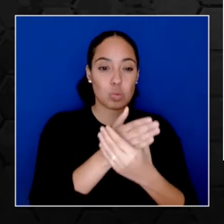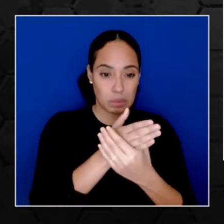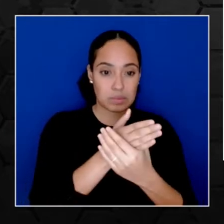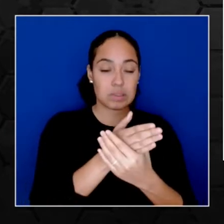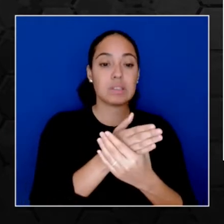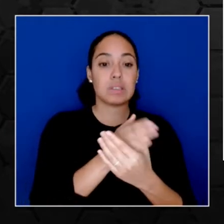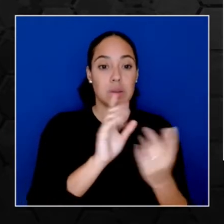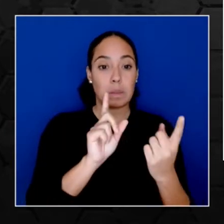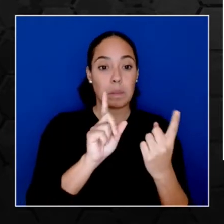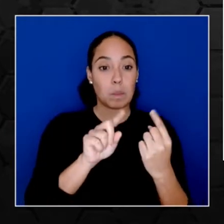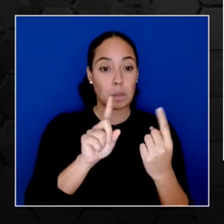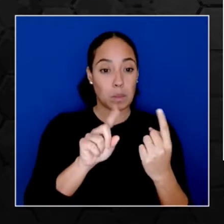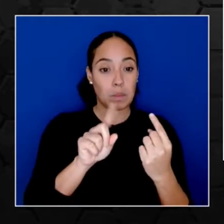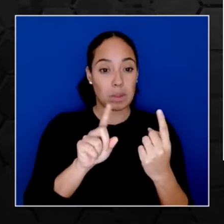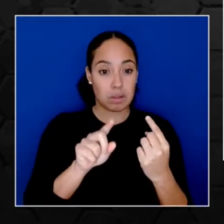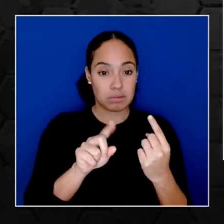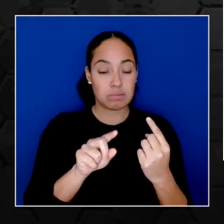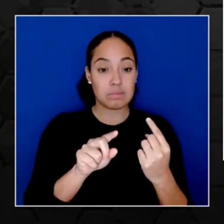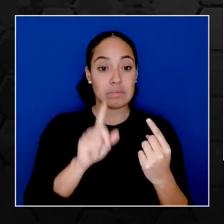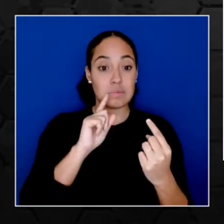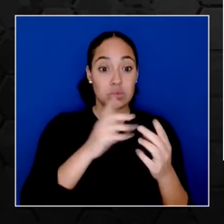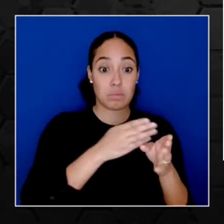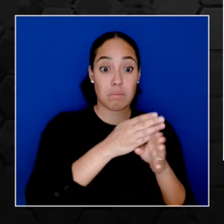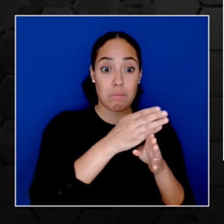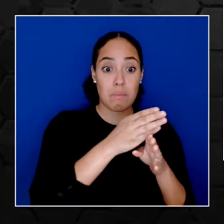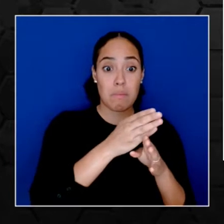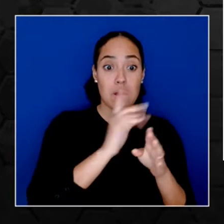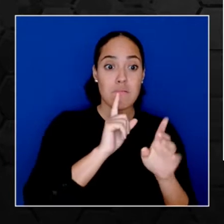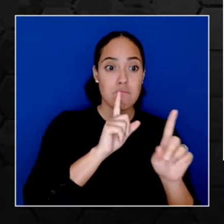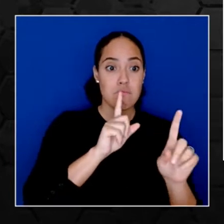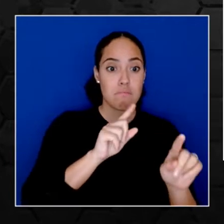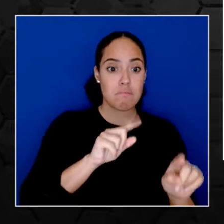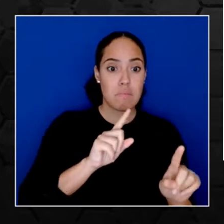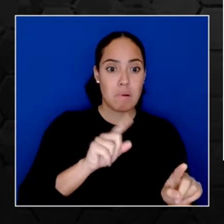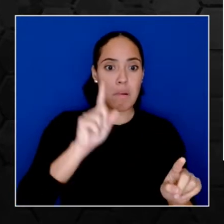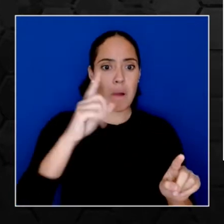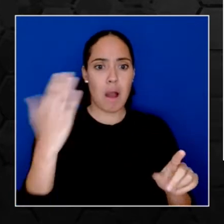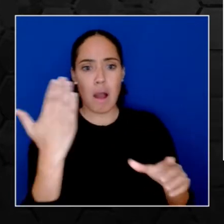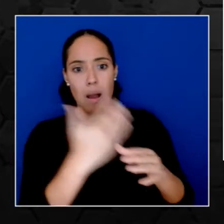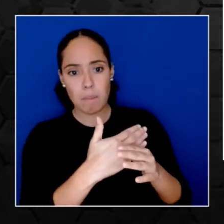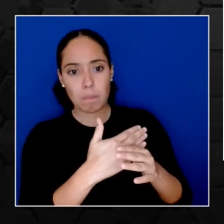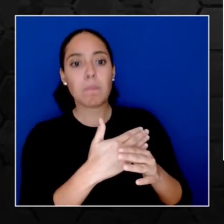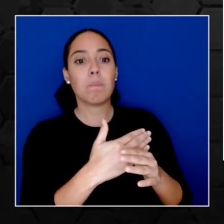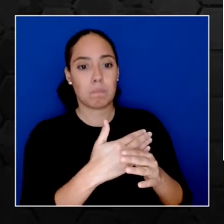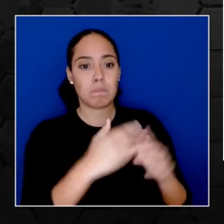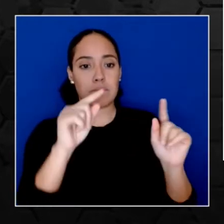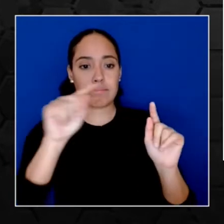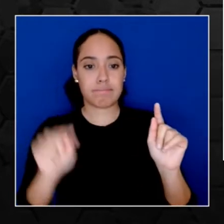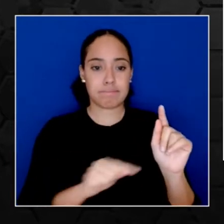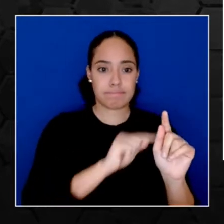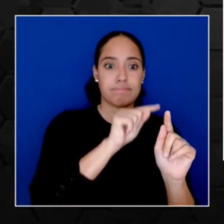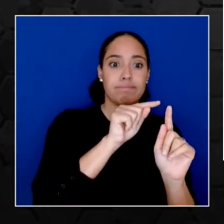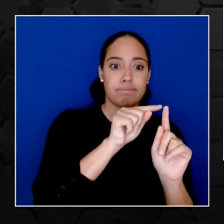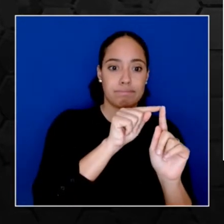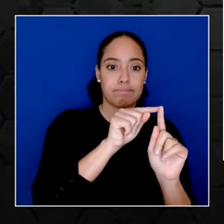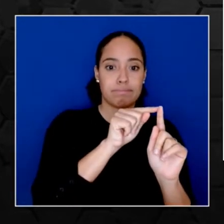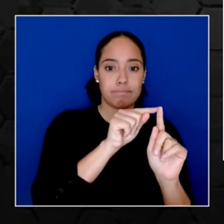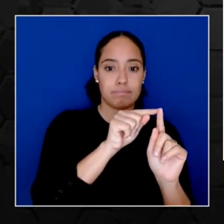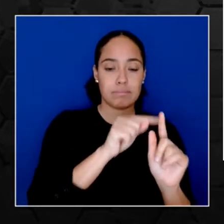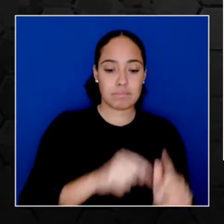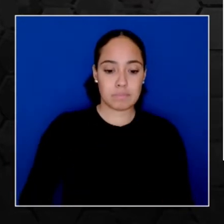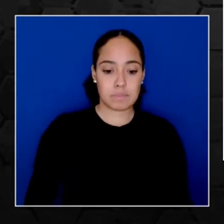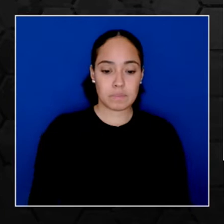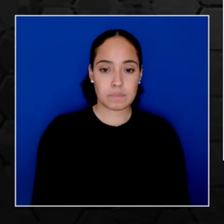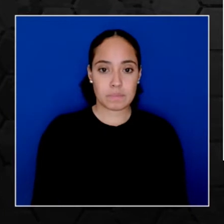bot and interrupts the main bot and returns back once the scenario is completed. What's the difference between interrupting and breaking scenario? I'll let you know.